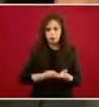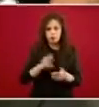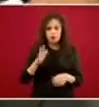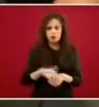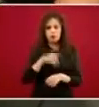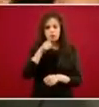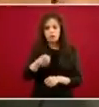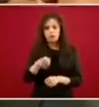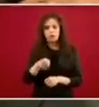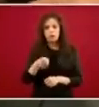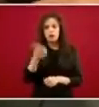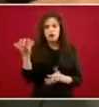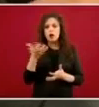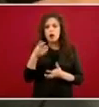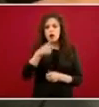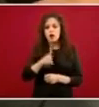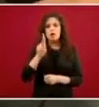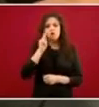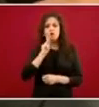fined